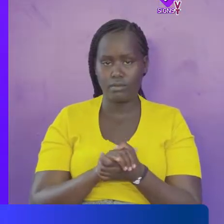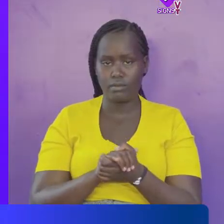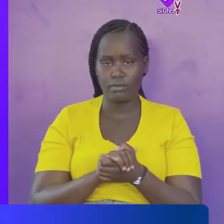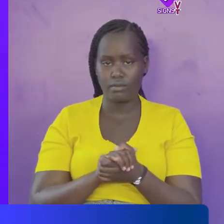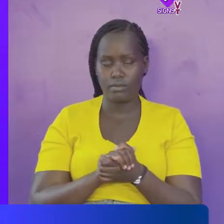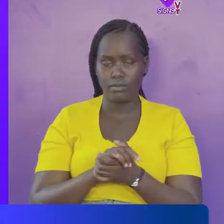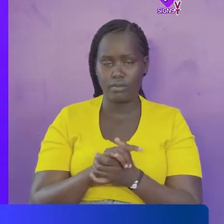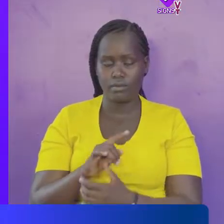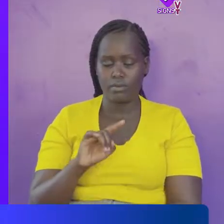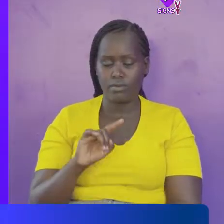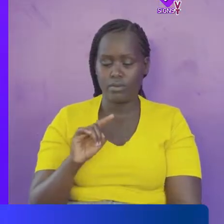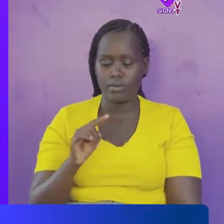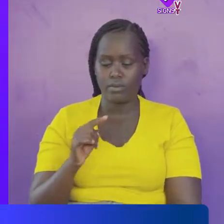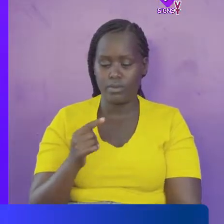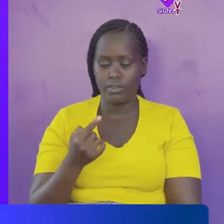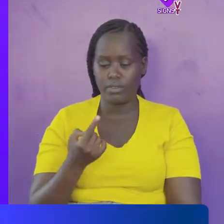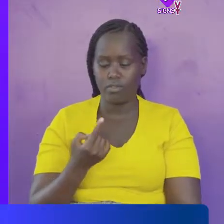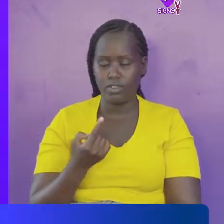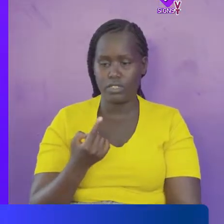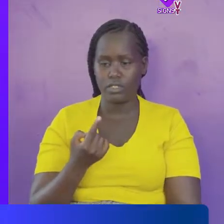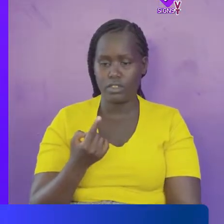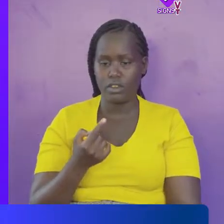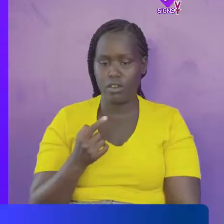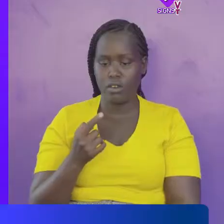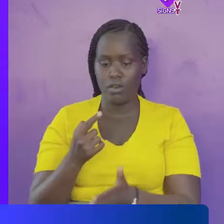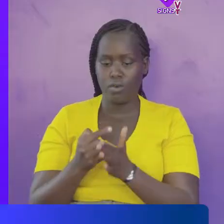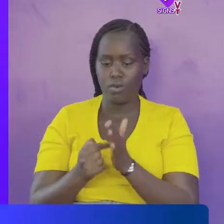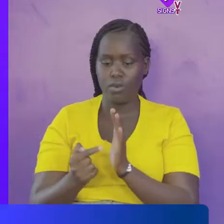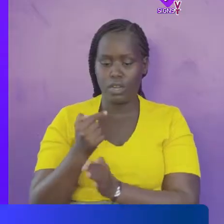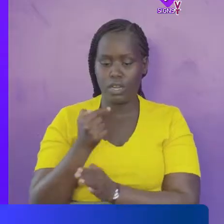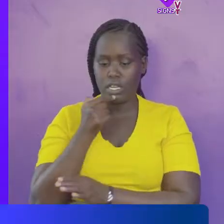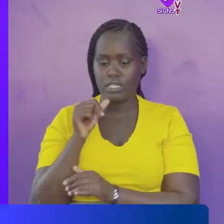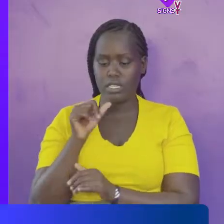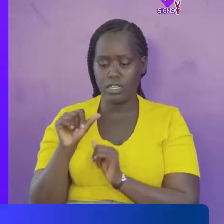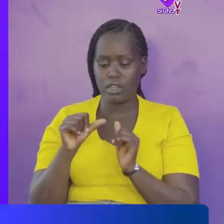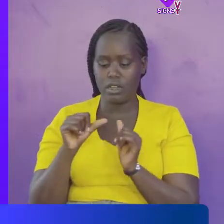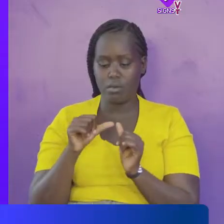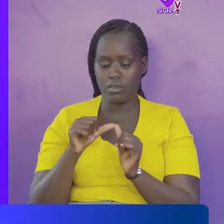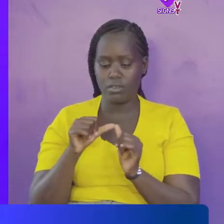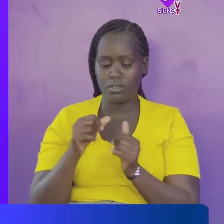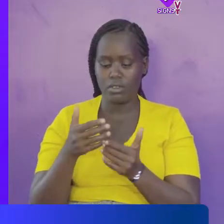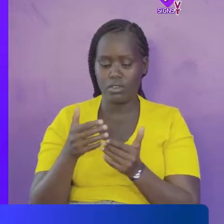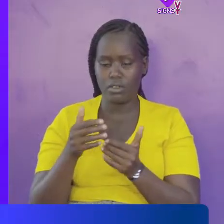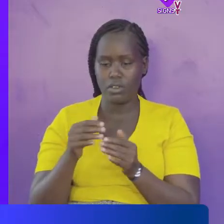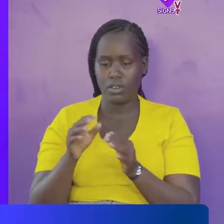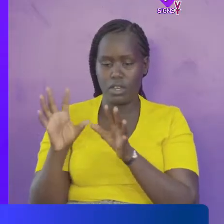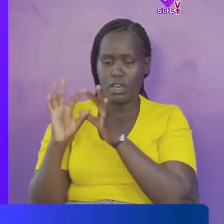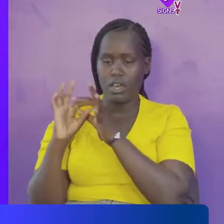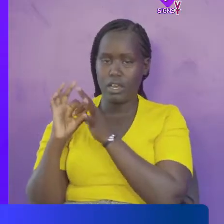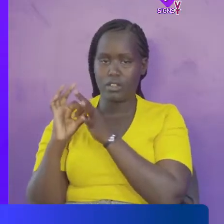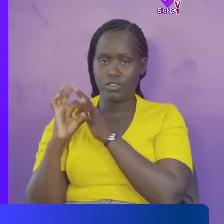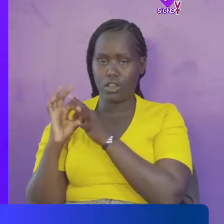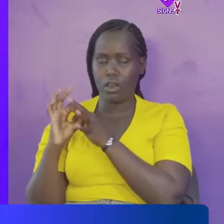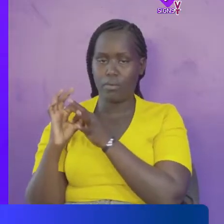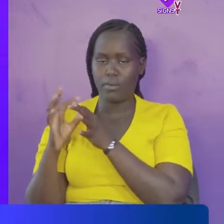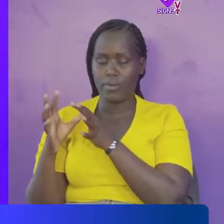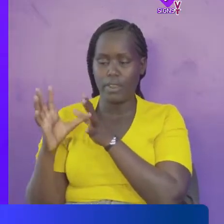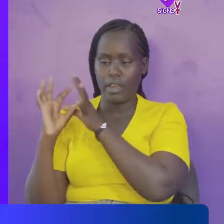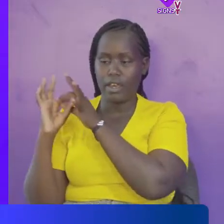First of all, what I said about the culture. Culture has a